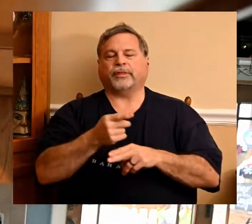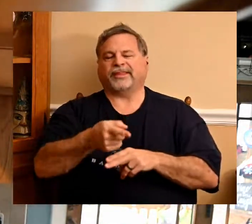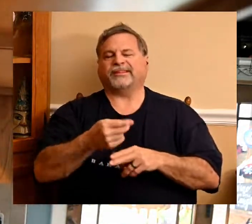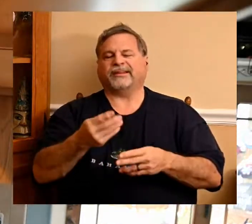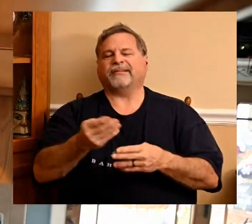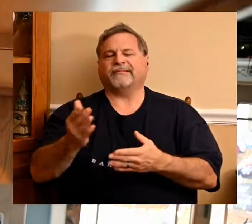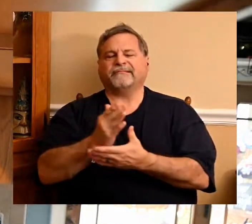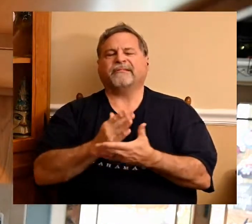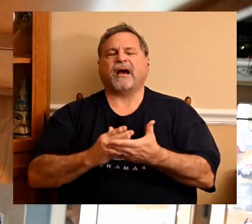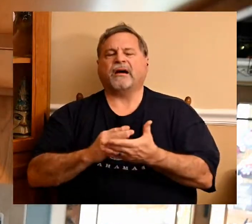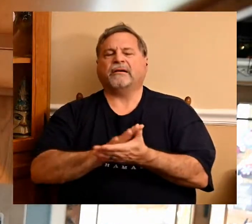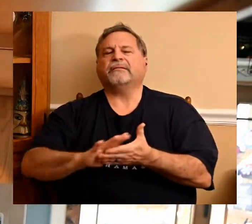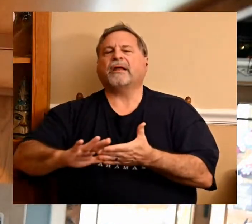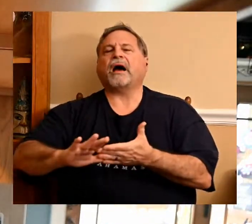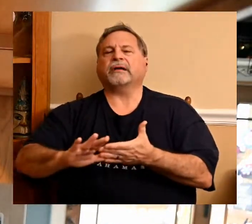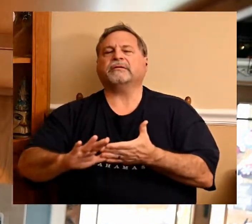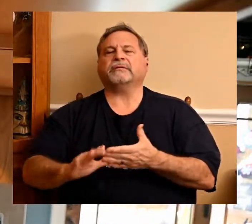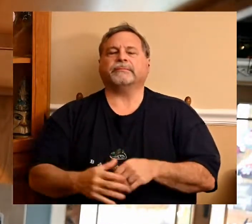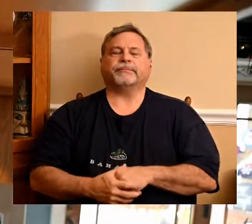blend.